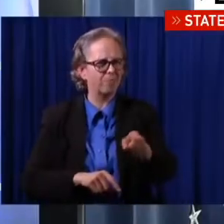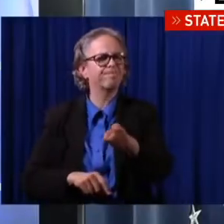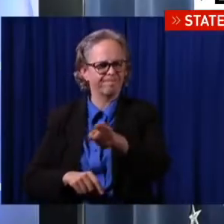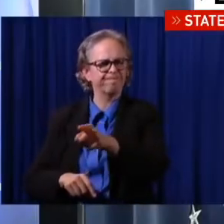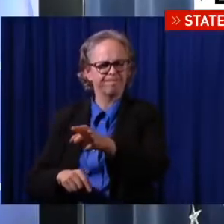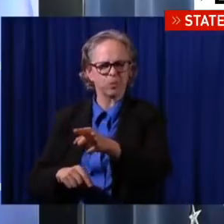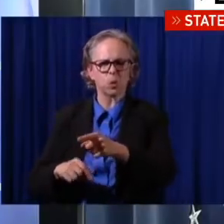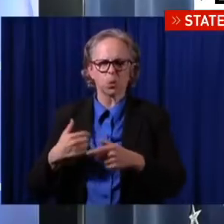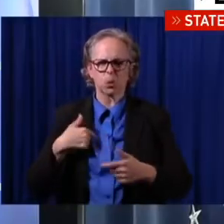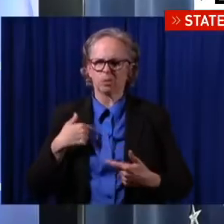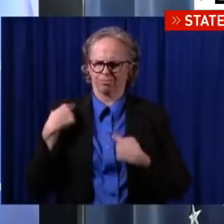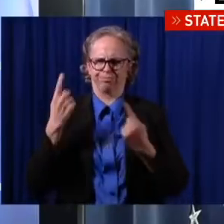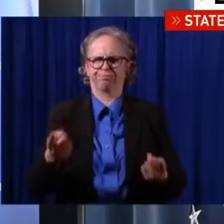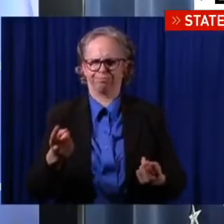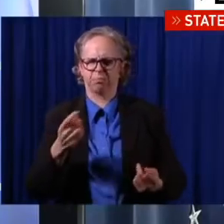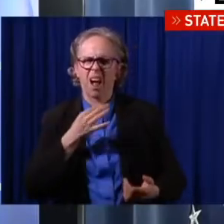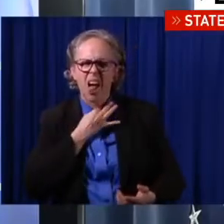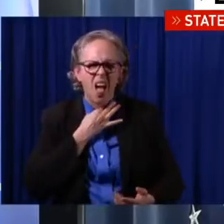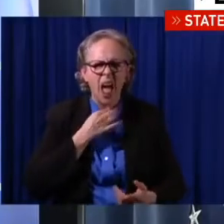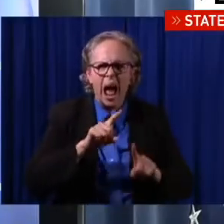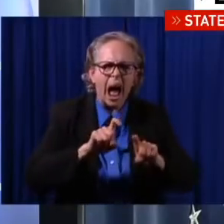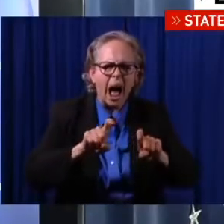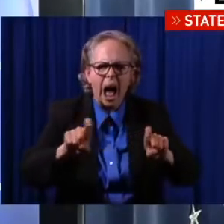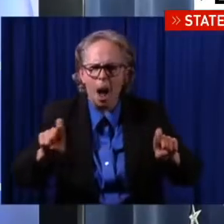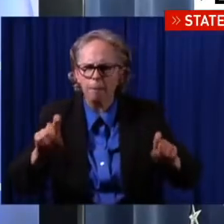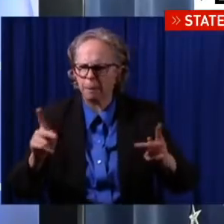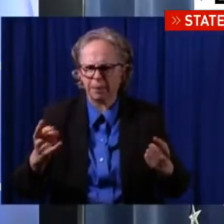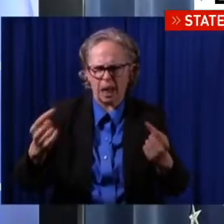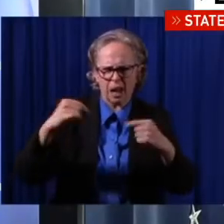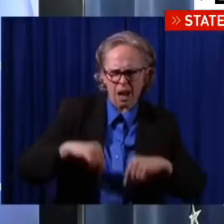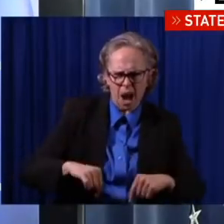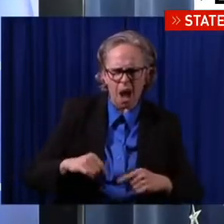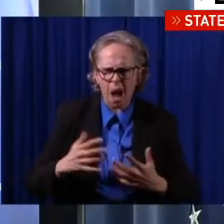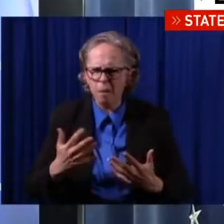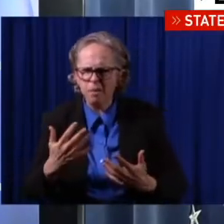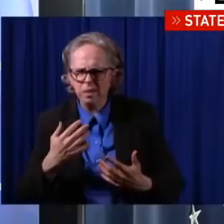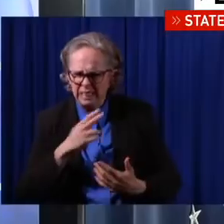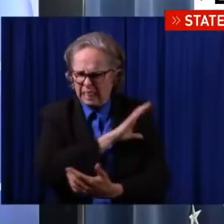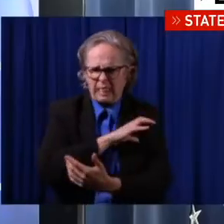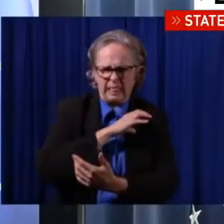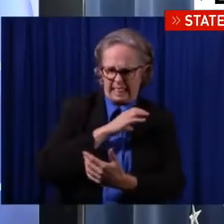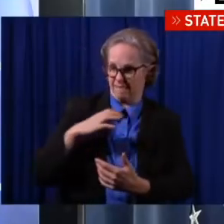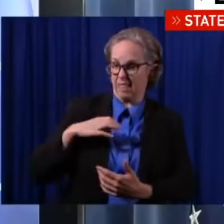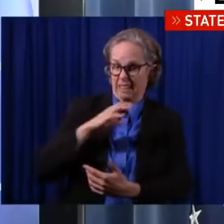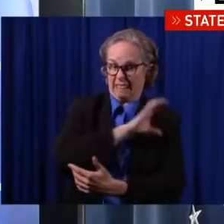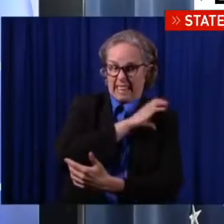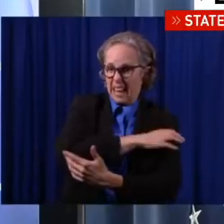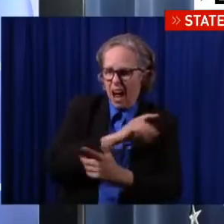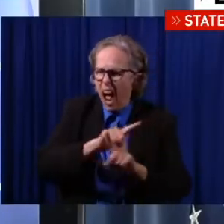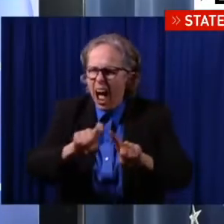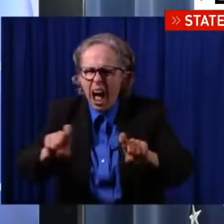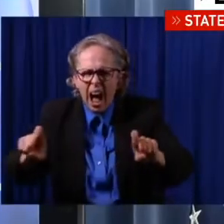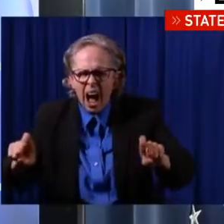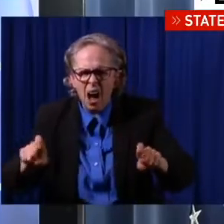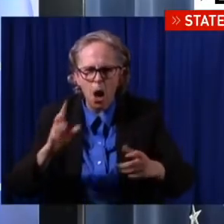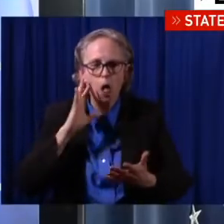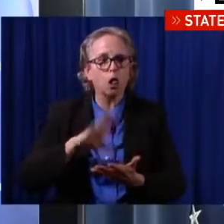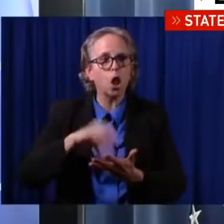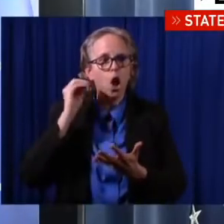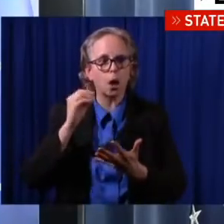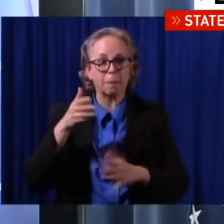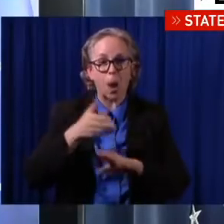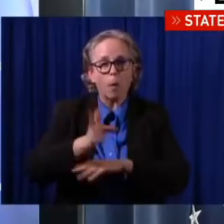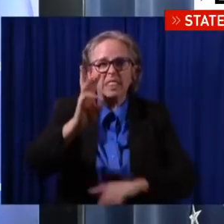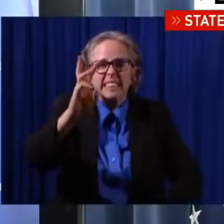question to thousands of patients here at Cleveland Clinic. And what we've learned during this questionnaire, that more than 60% of them are fearful